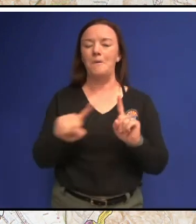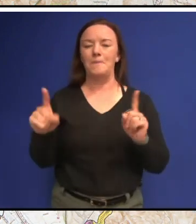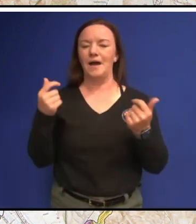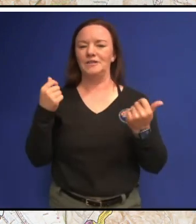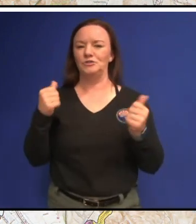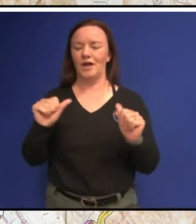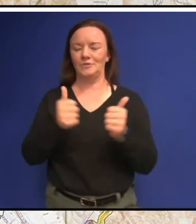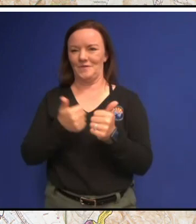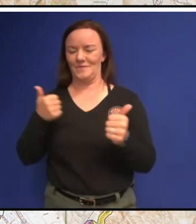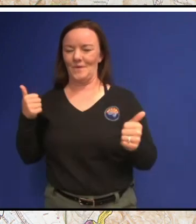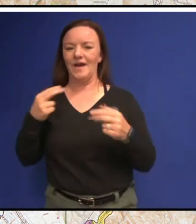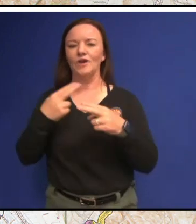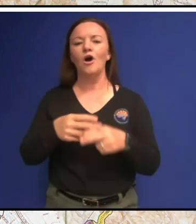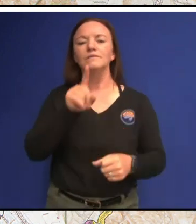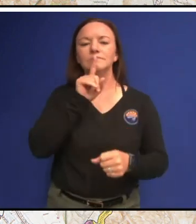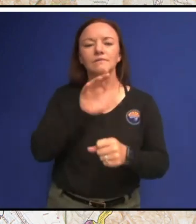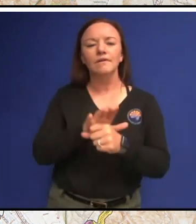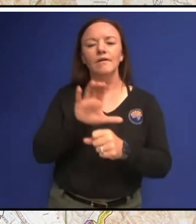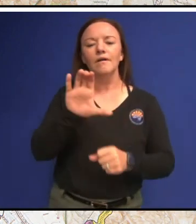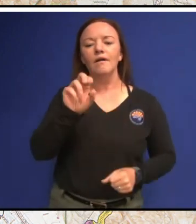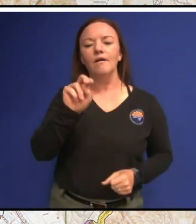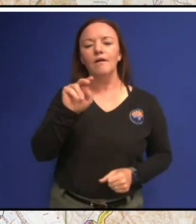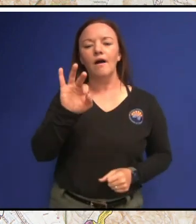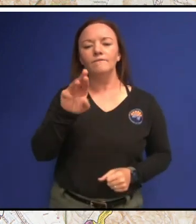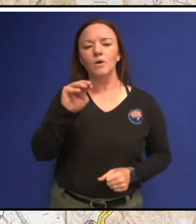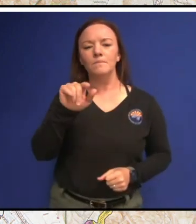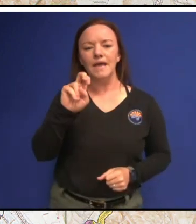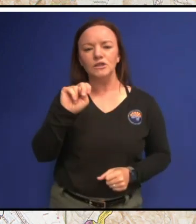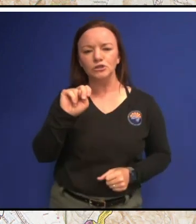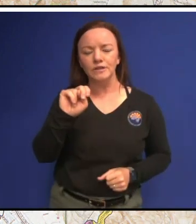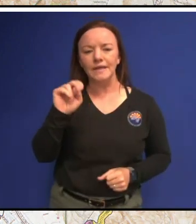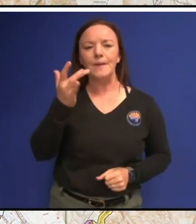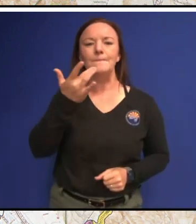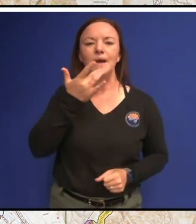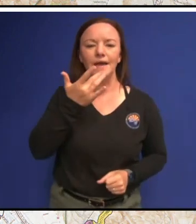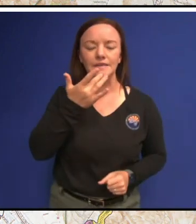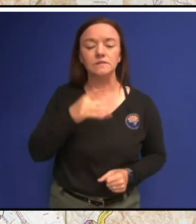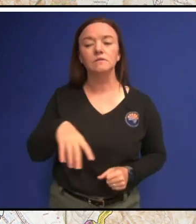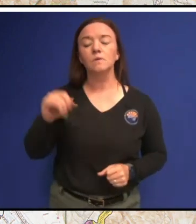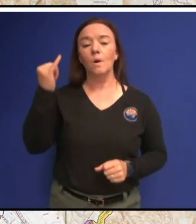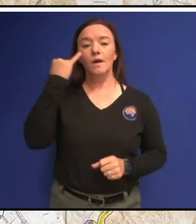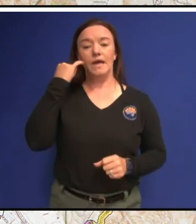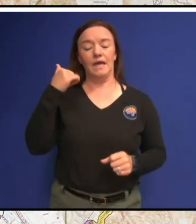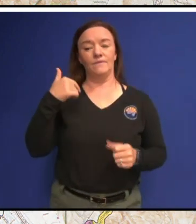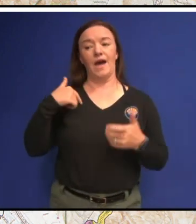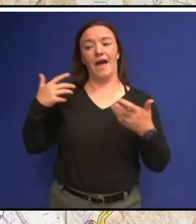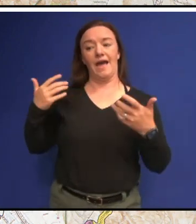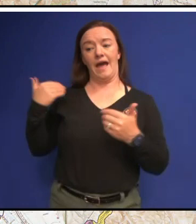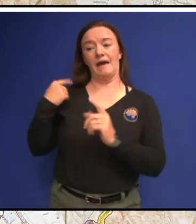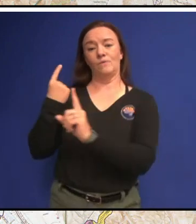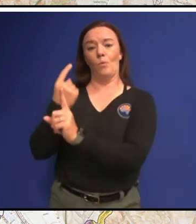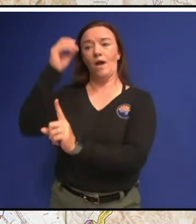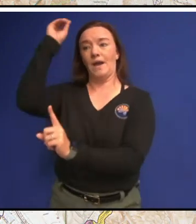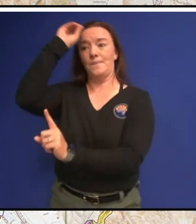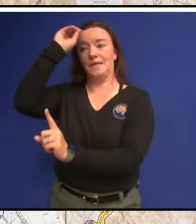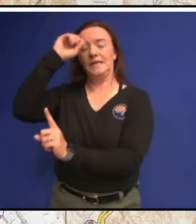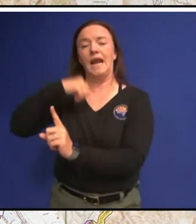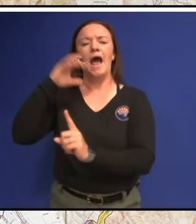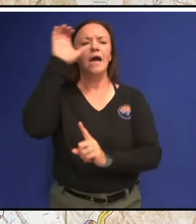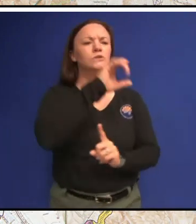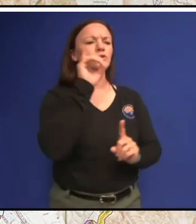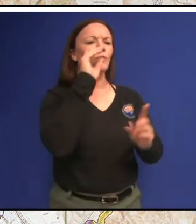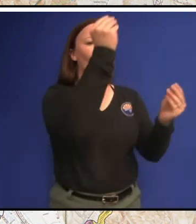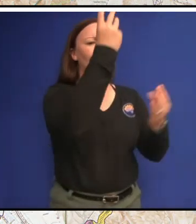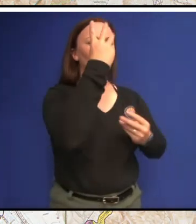So when you search for, interpret, or recall information that continues to support a priorly held belief,